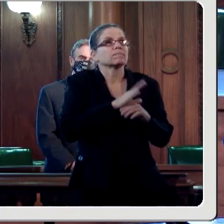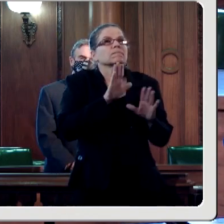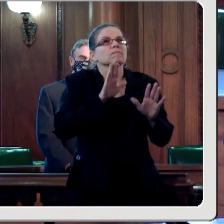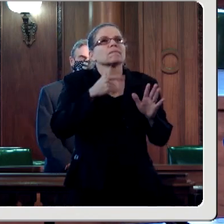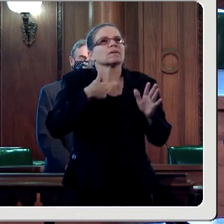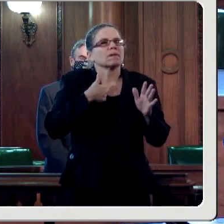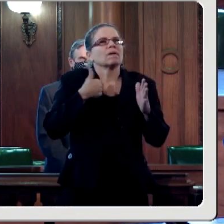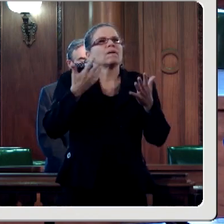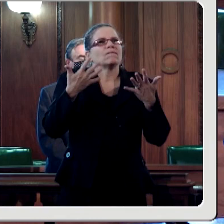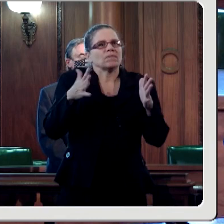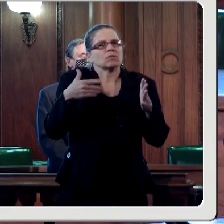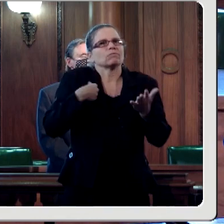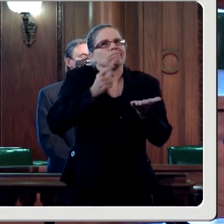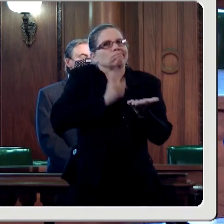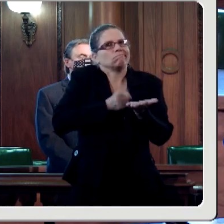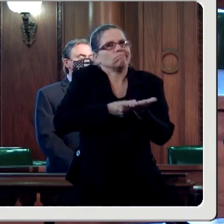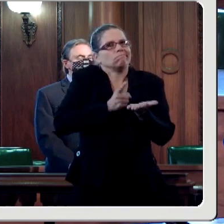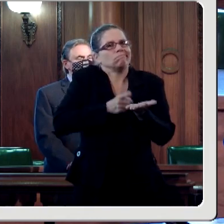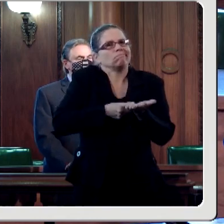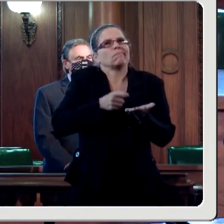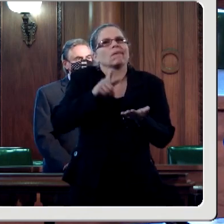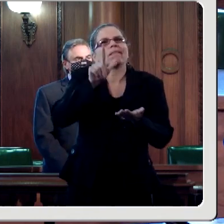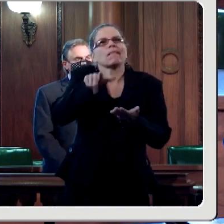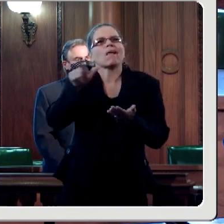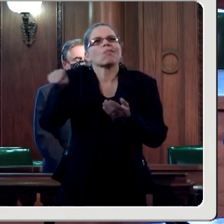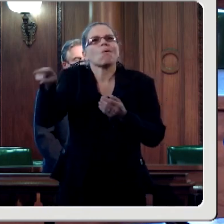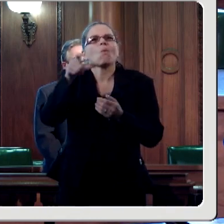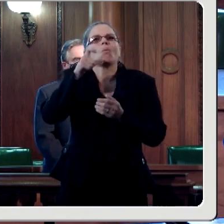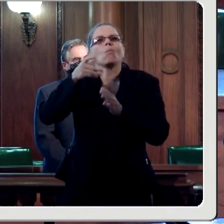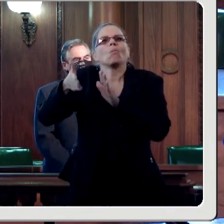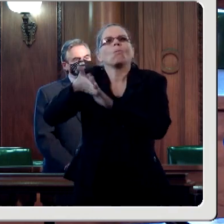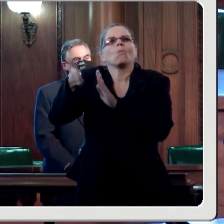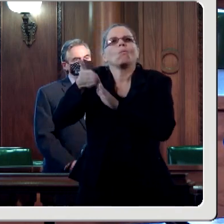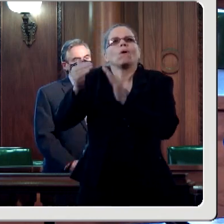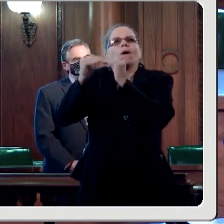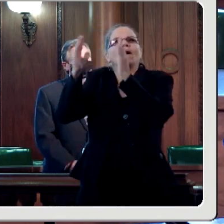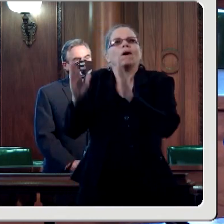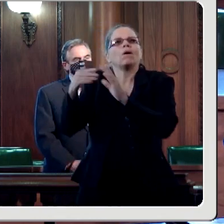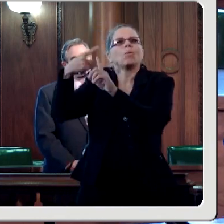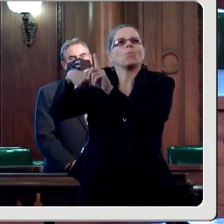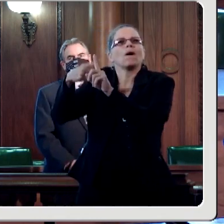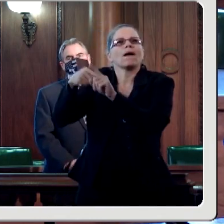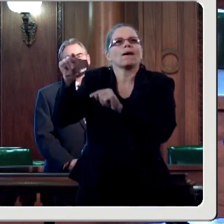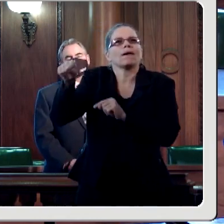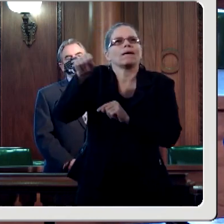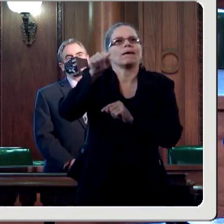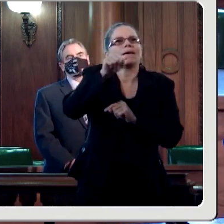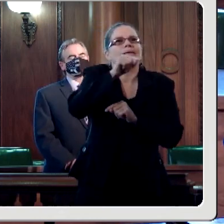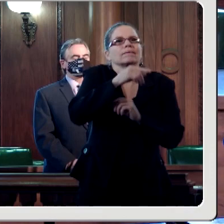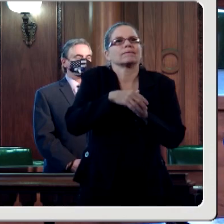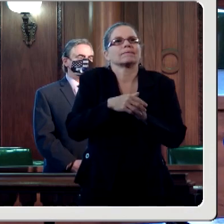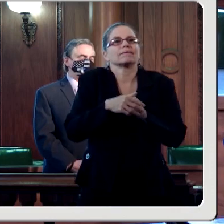managers. The situation, I think, the courts are going to be backed up for some time